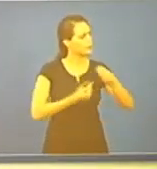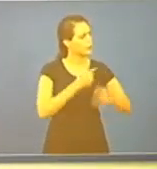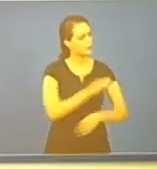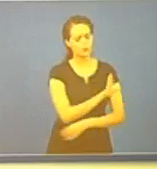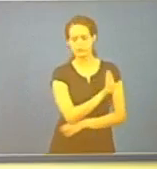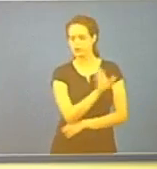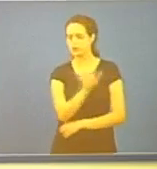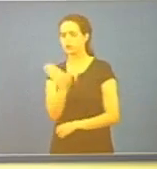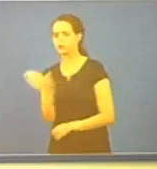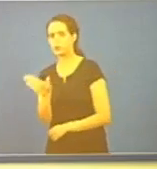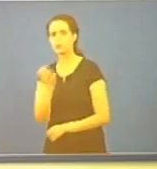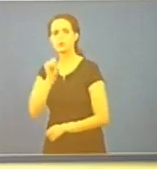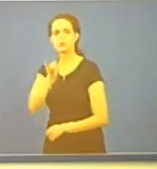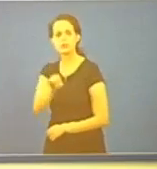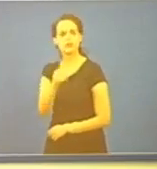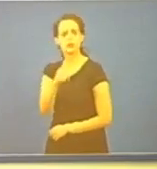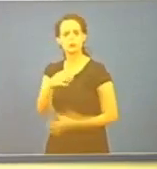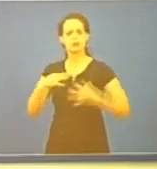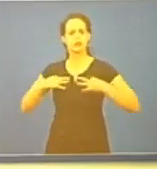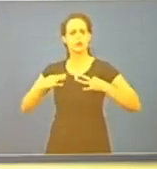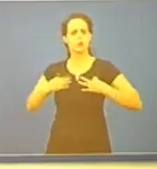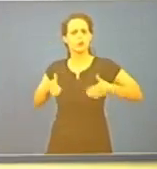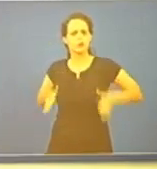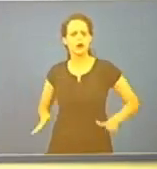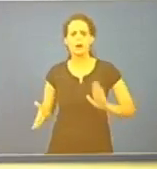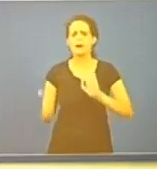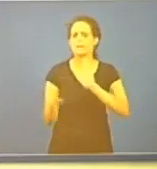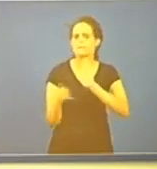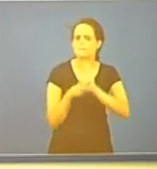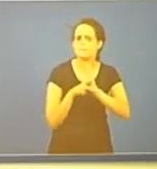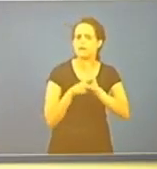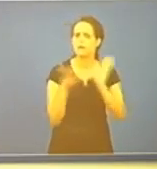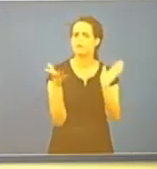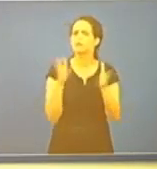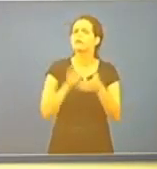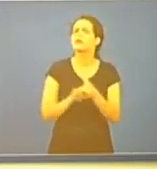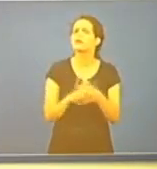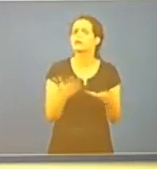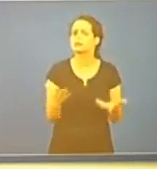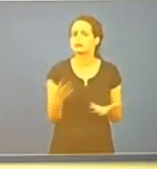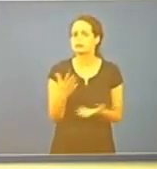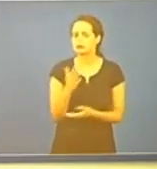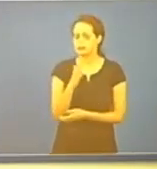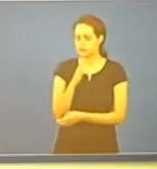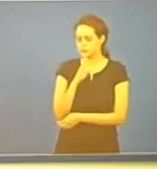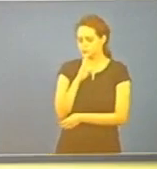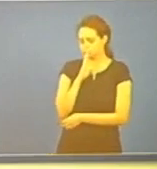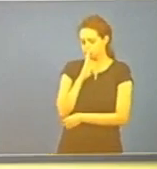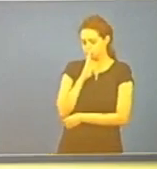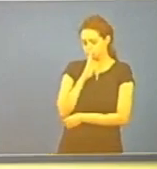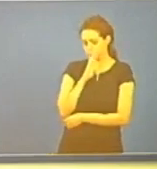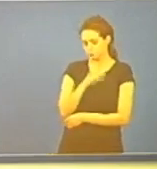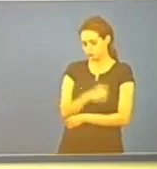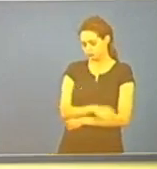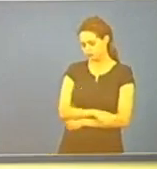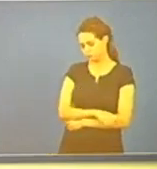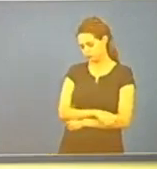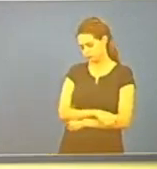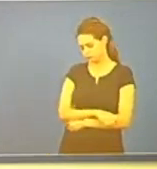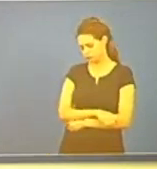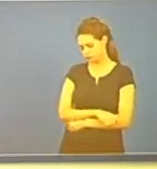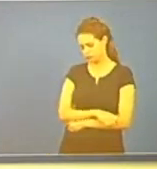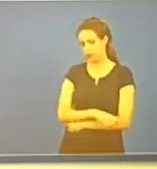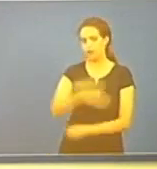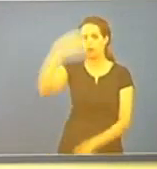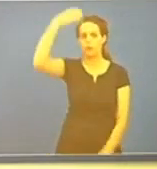did you come in here without a wedding garment?' And he was speechless. Then the king said to the